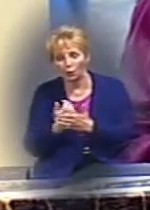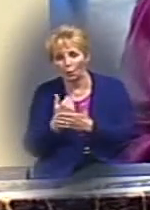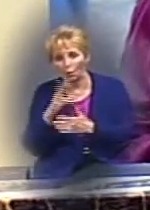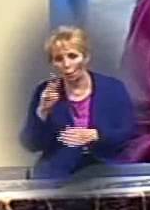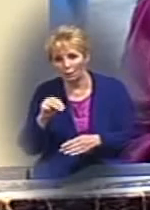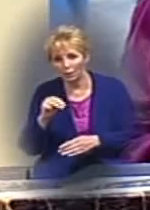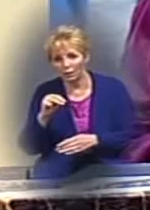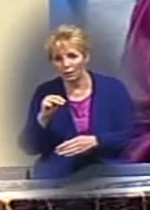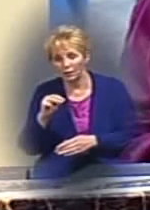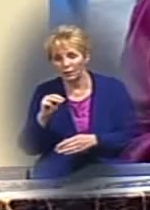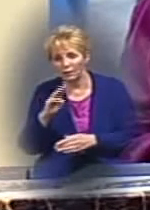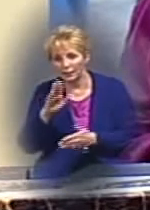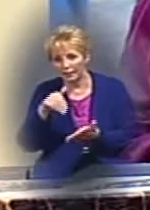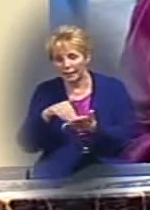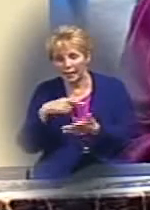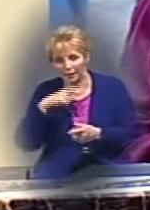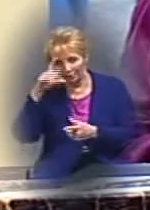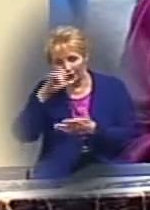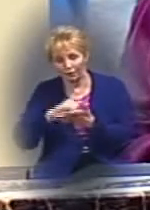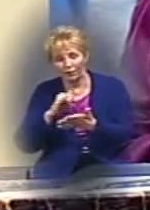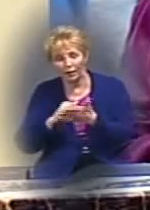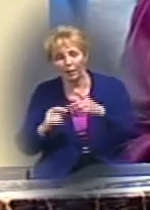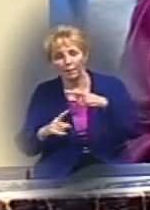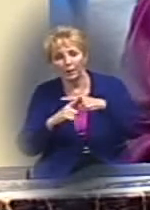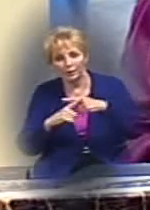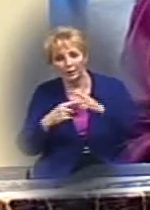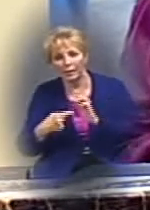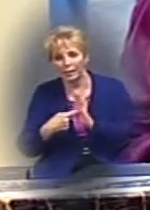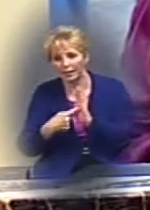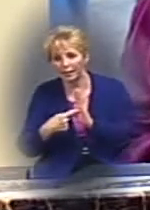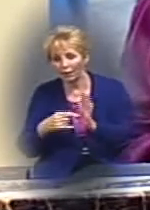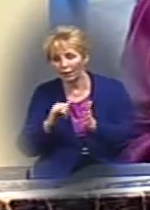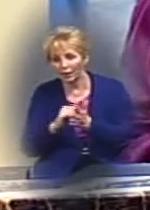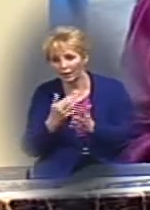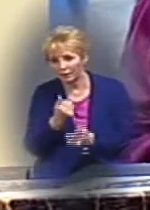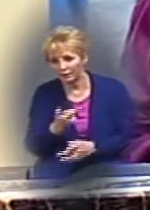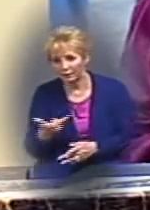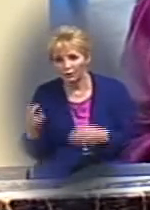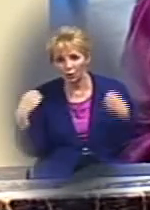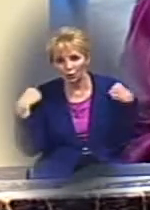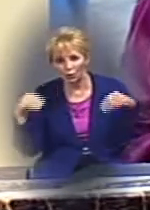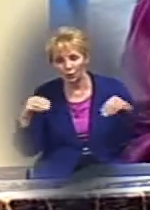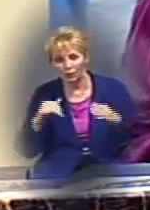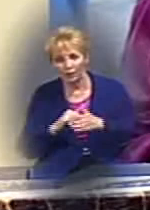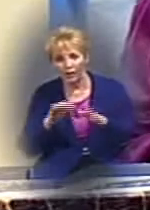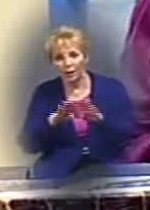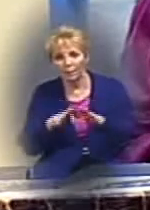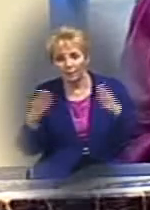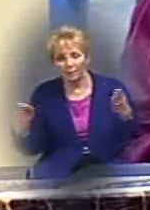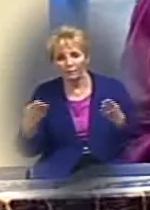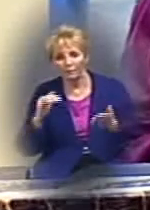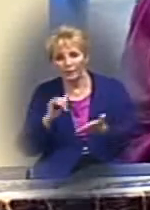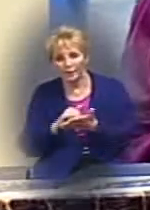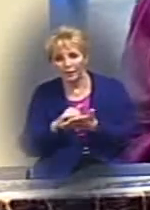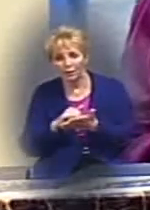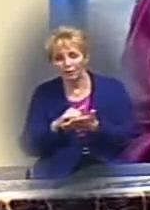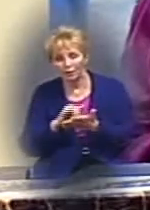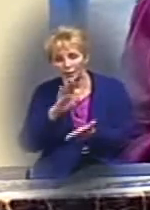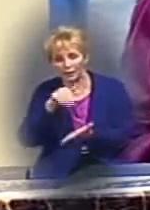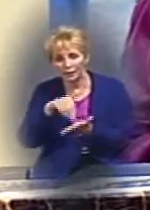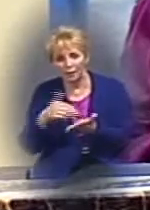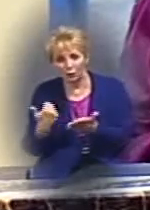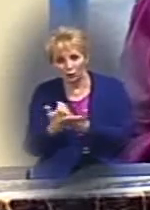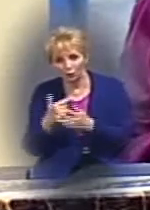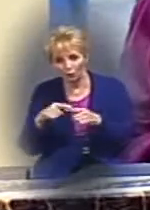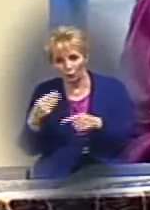Walmart Supercenter. I believe it is a positive indication that several of the stores that have opened at the Supercenter are new to